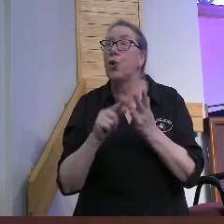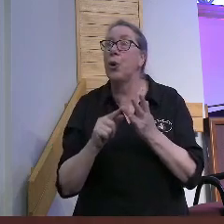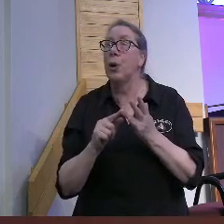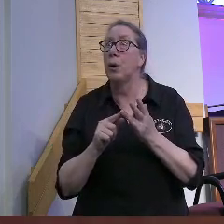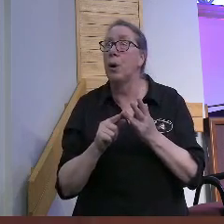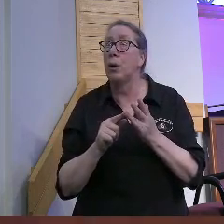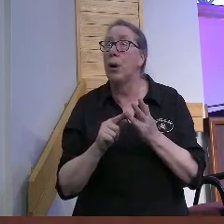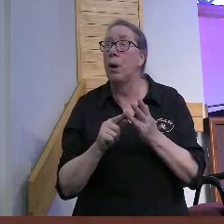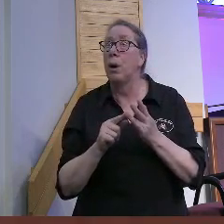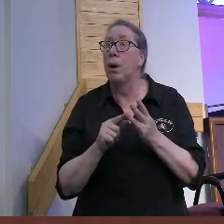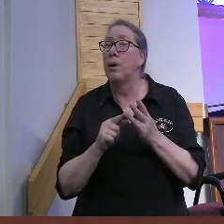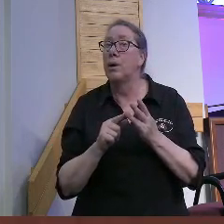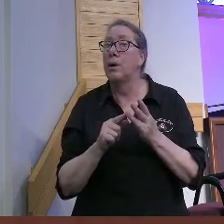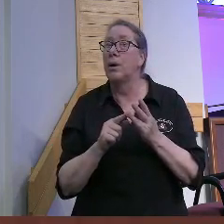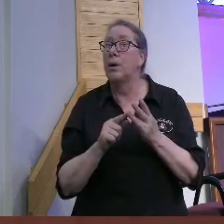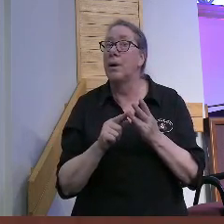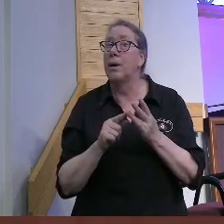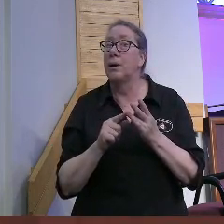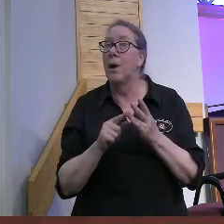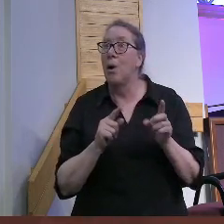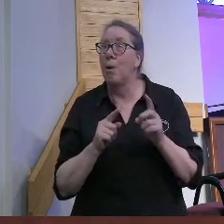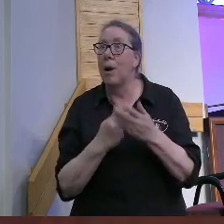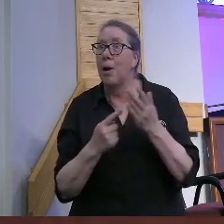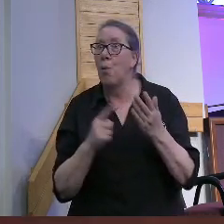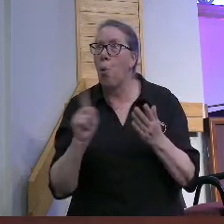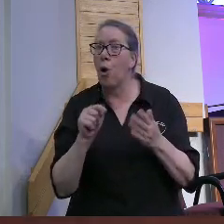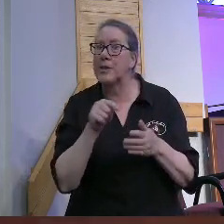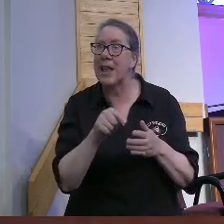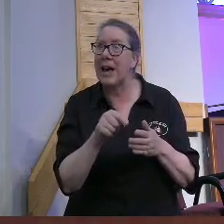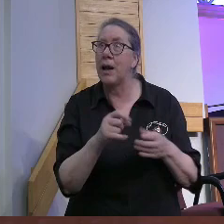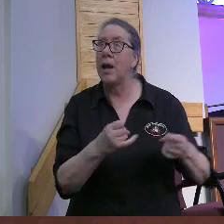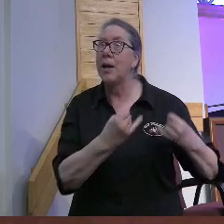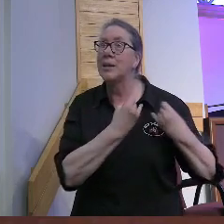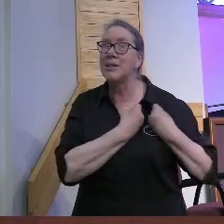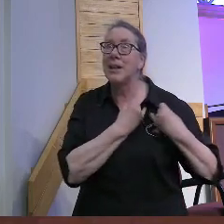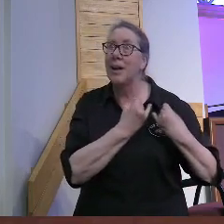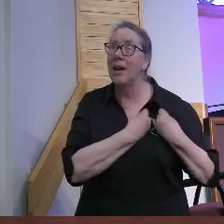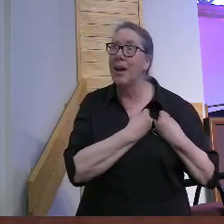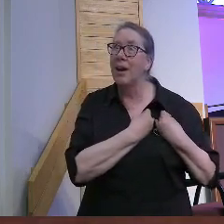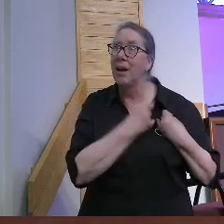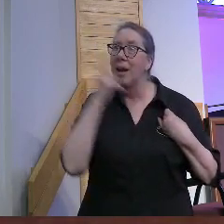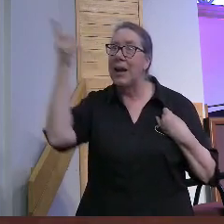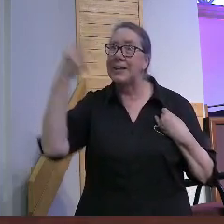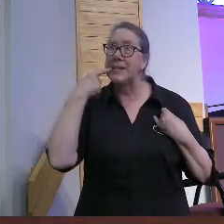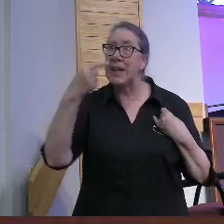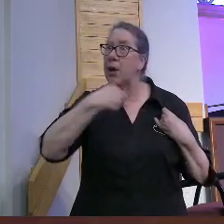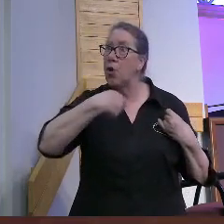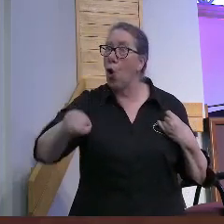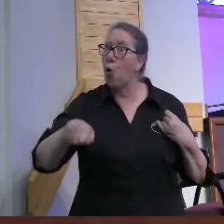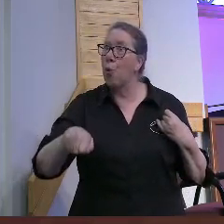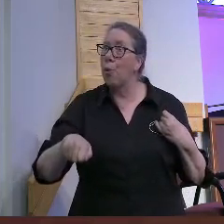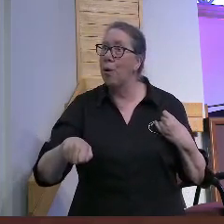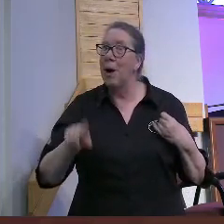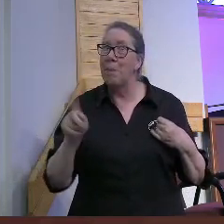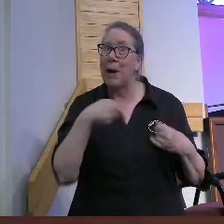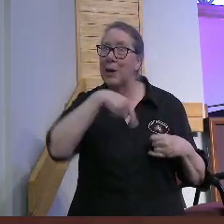If we do something that God tells us not to, what is it? It's sin. And so we just gone a whole new